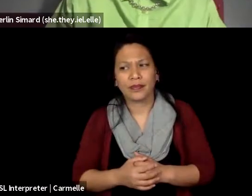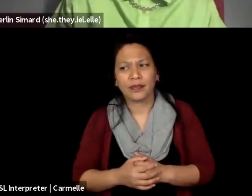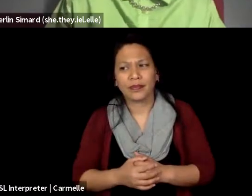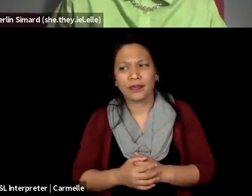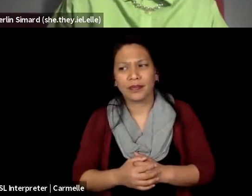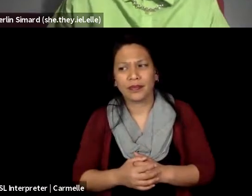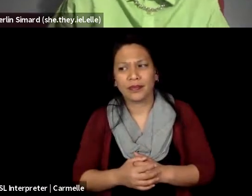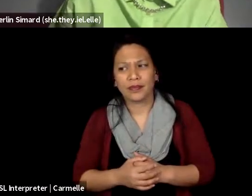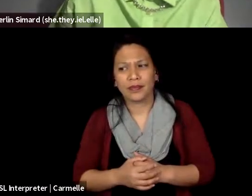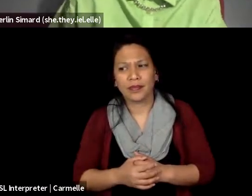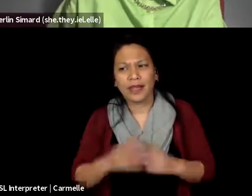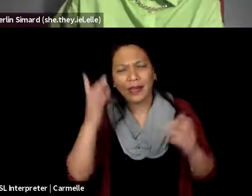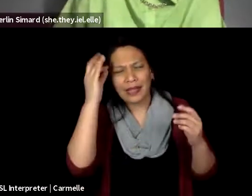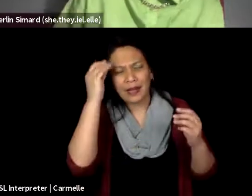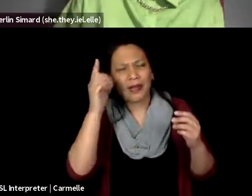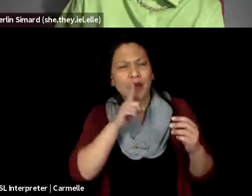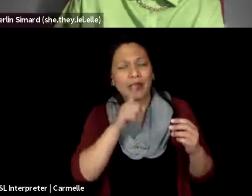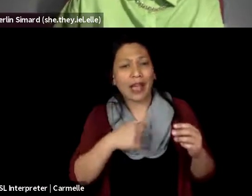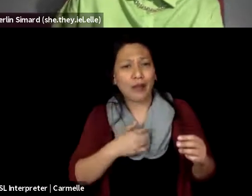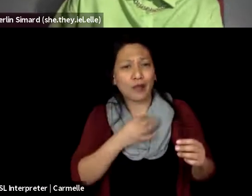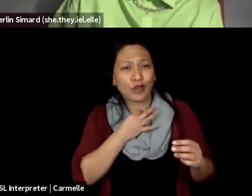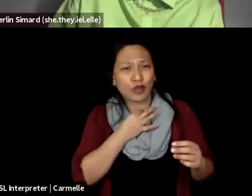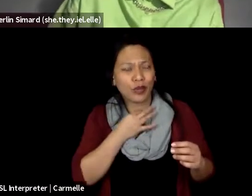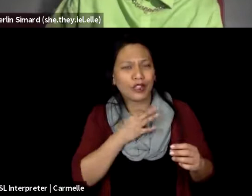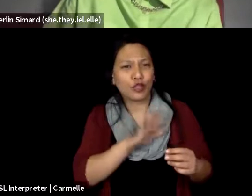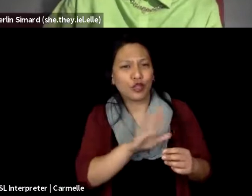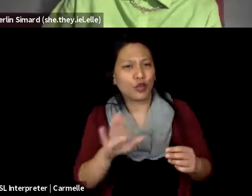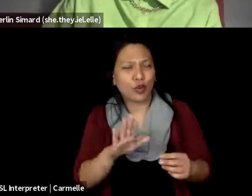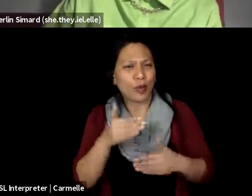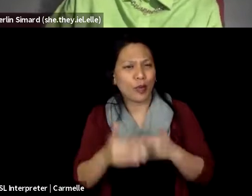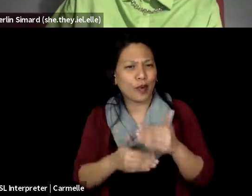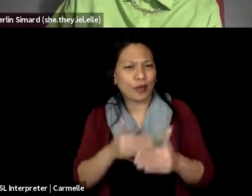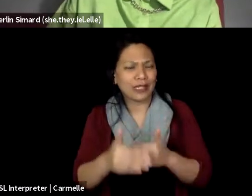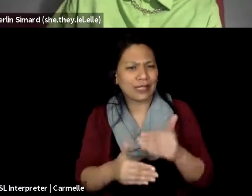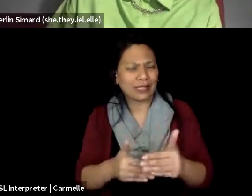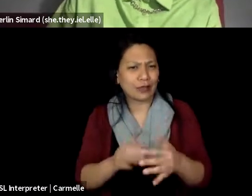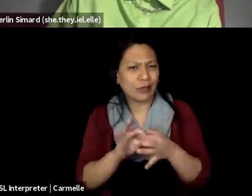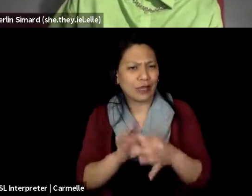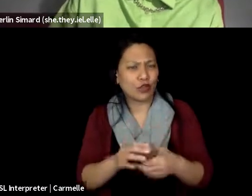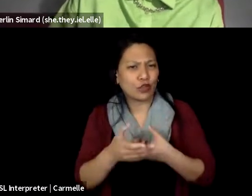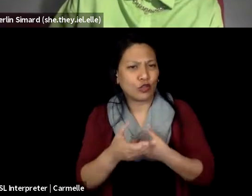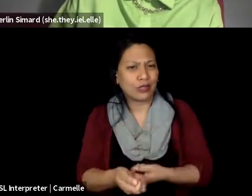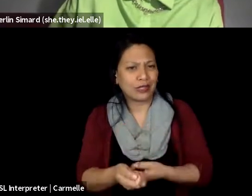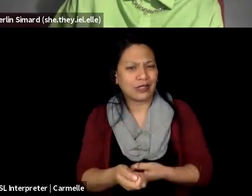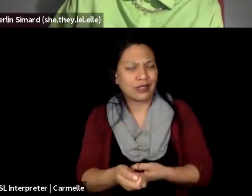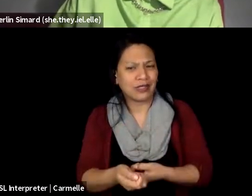like I'm really kind of curious about now about your process of trust when working with a company